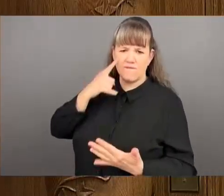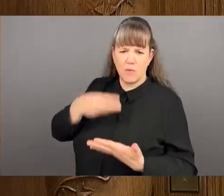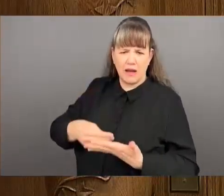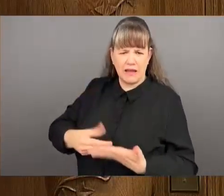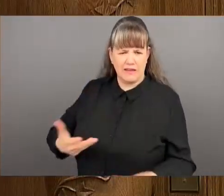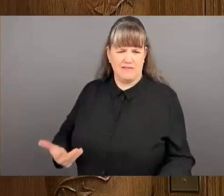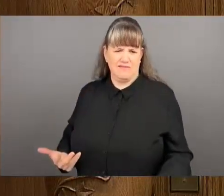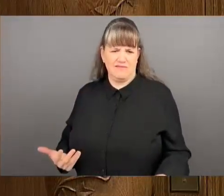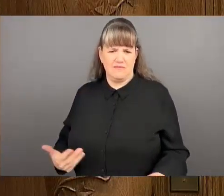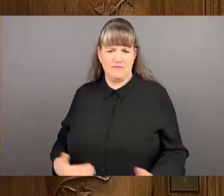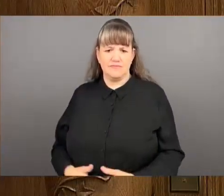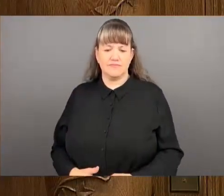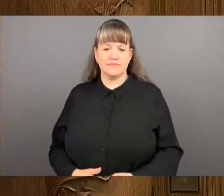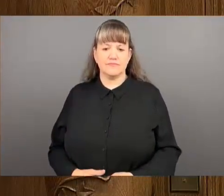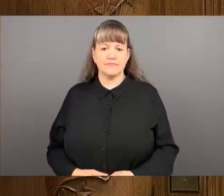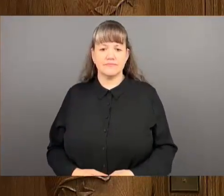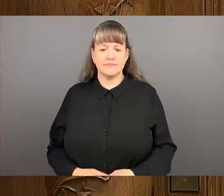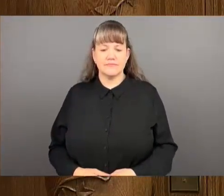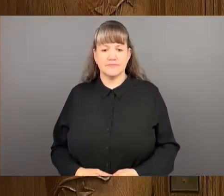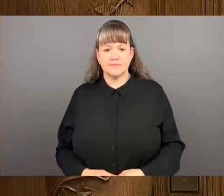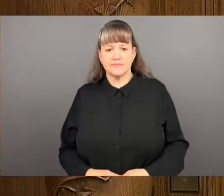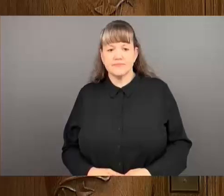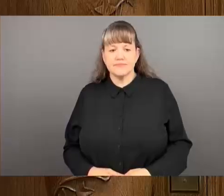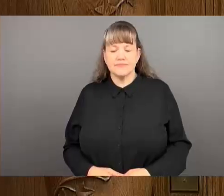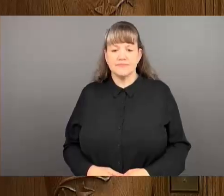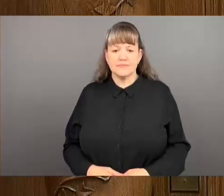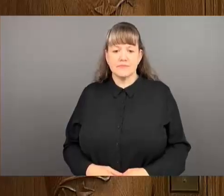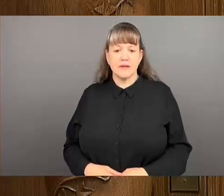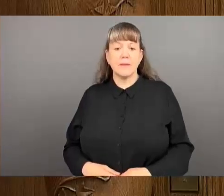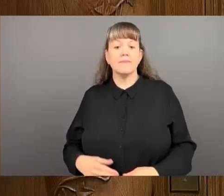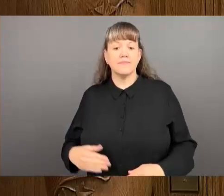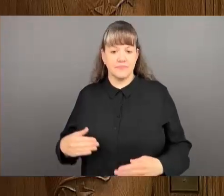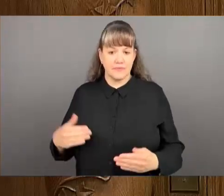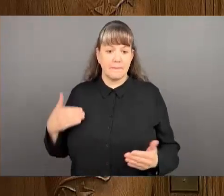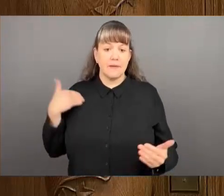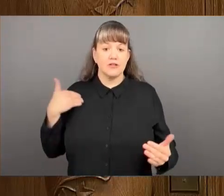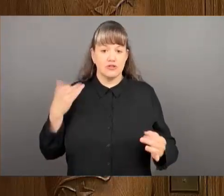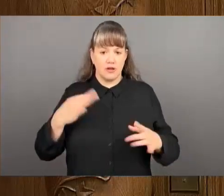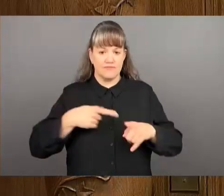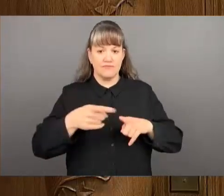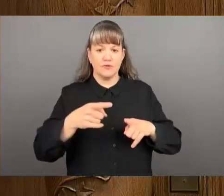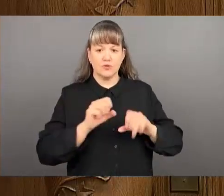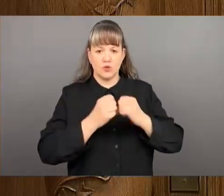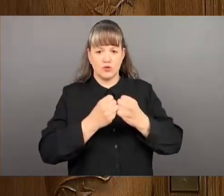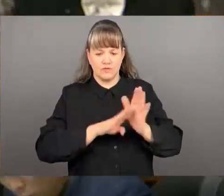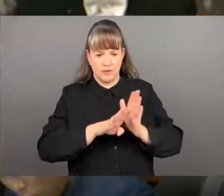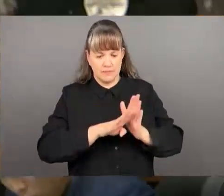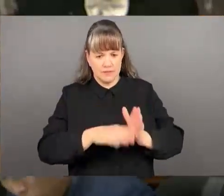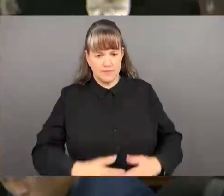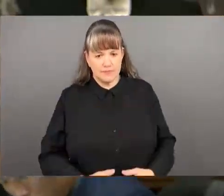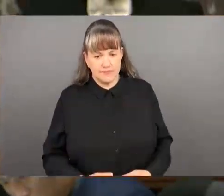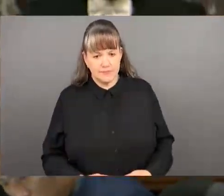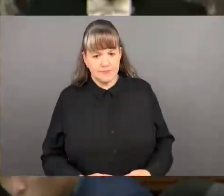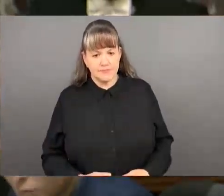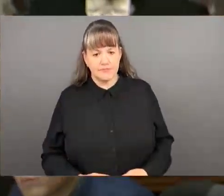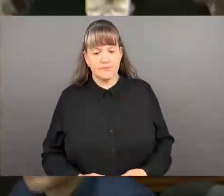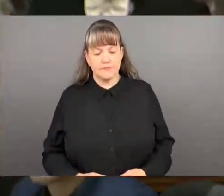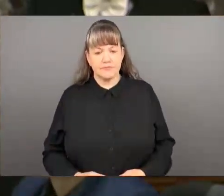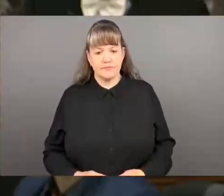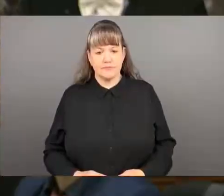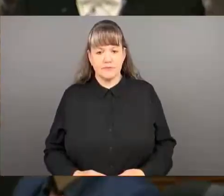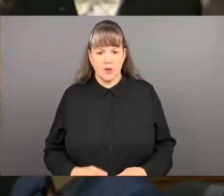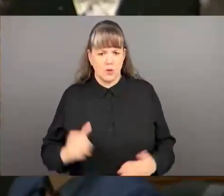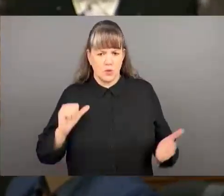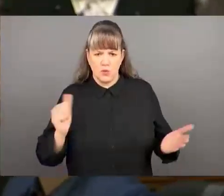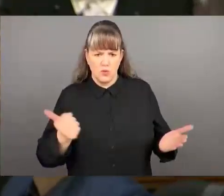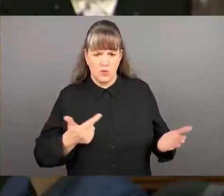Minister of Social Development. Thank you, Mr. Speaker. As we can all understand, the challenges